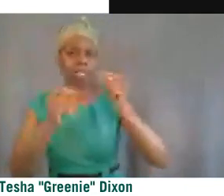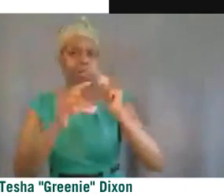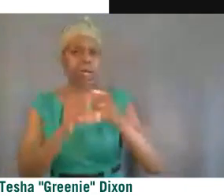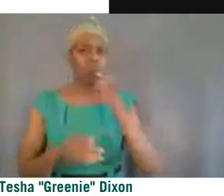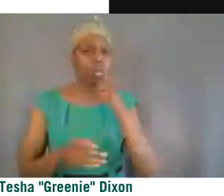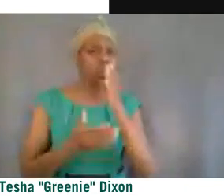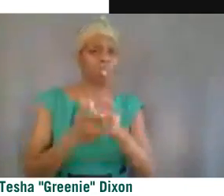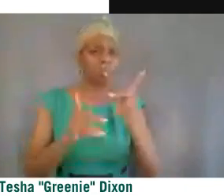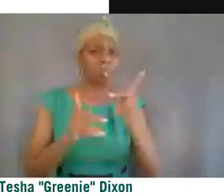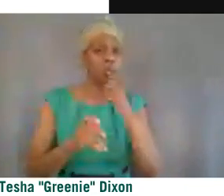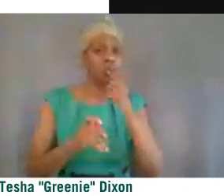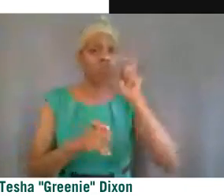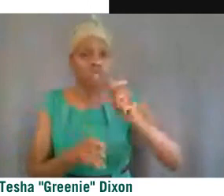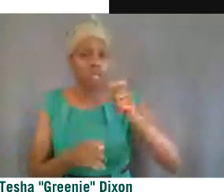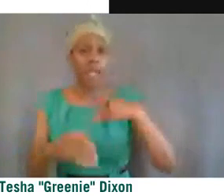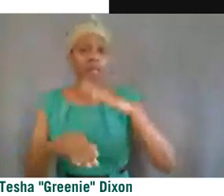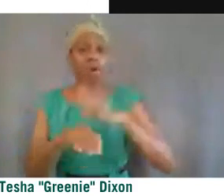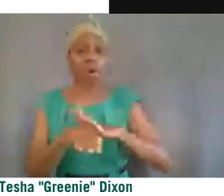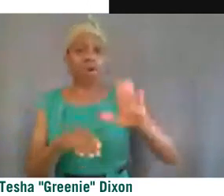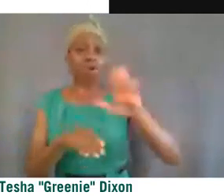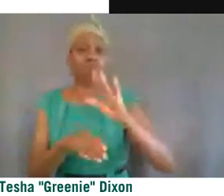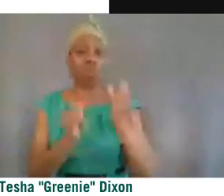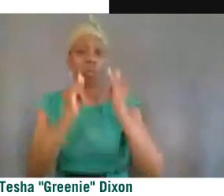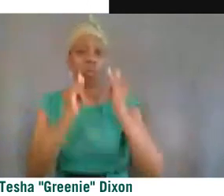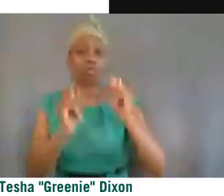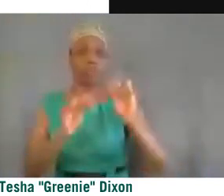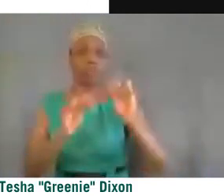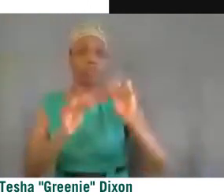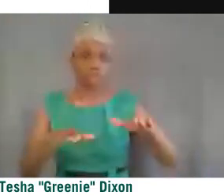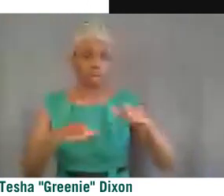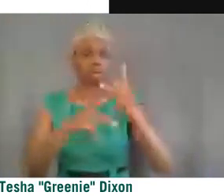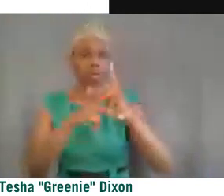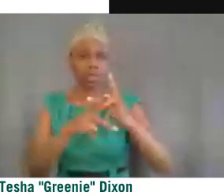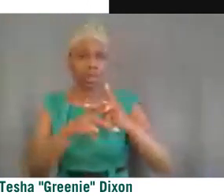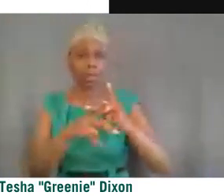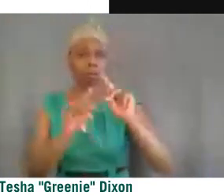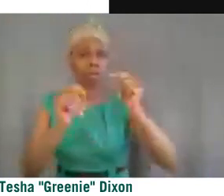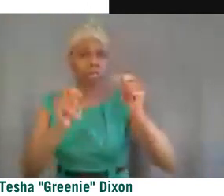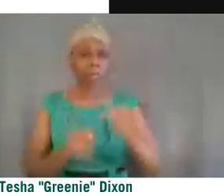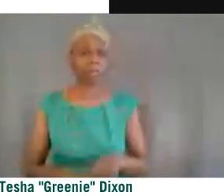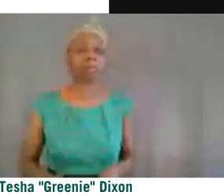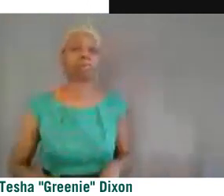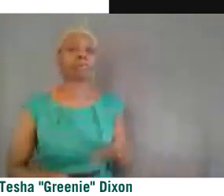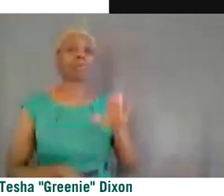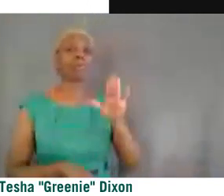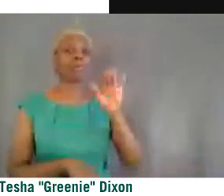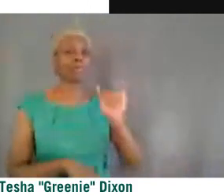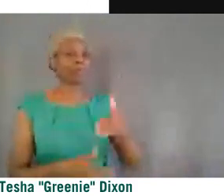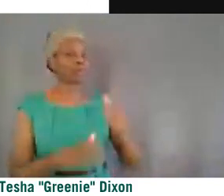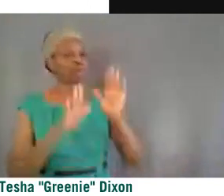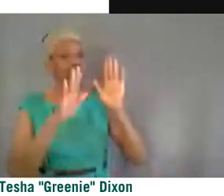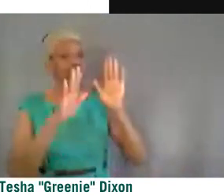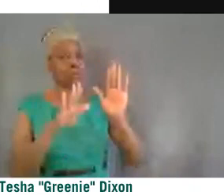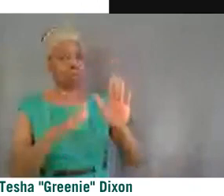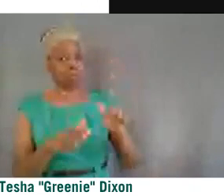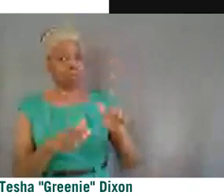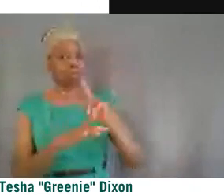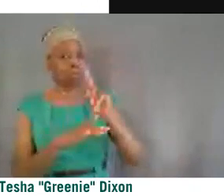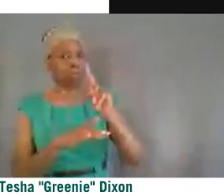the care team? That's a really good question. And you're right, there are some